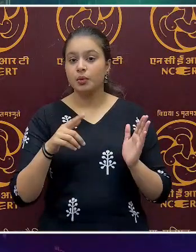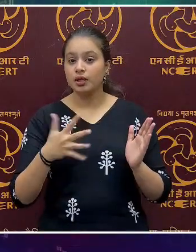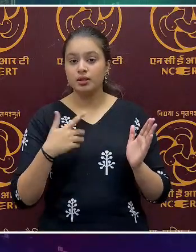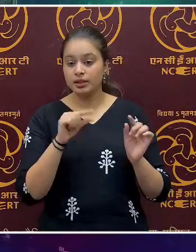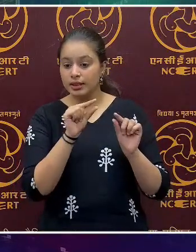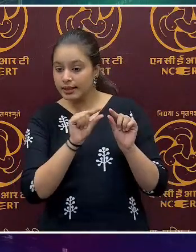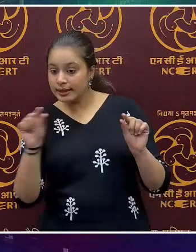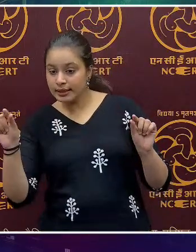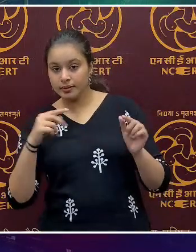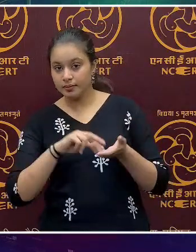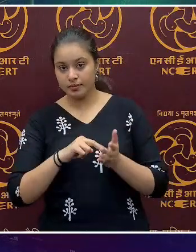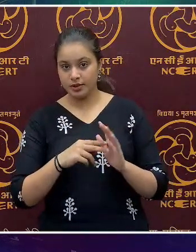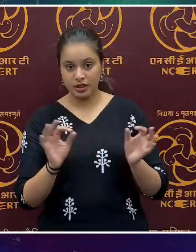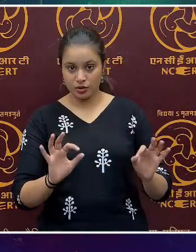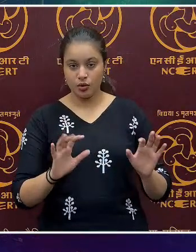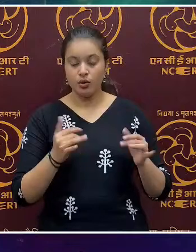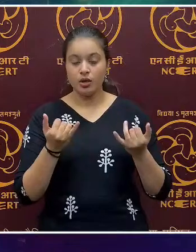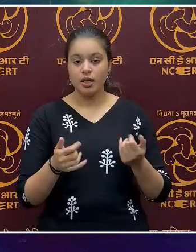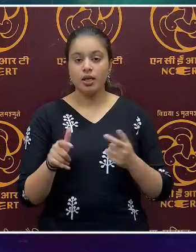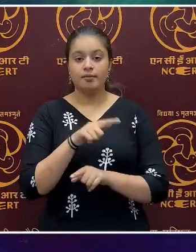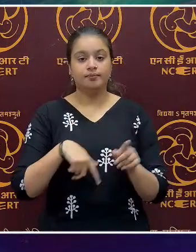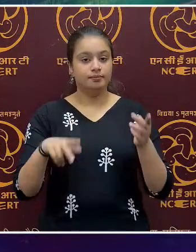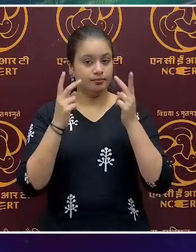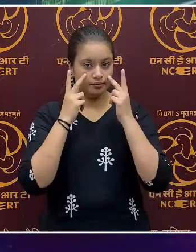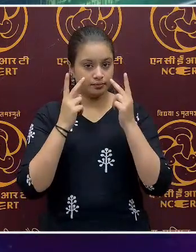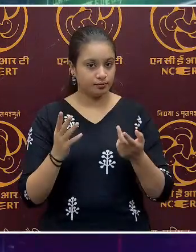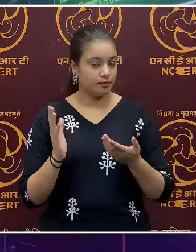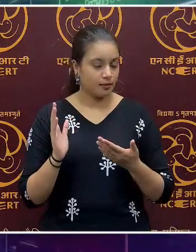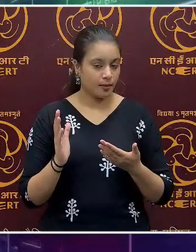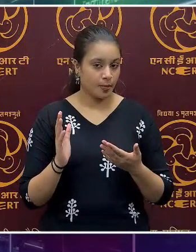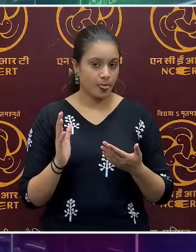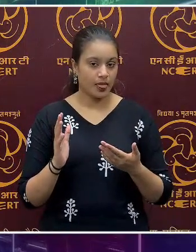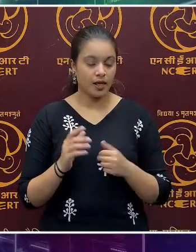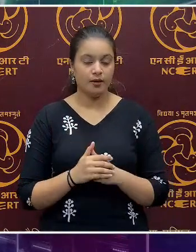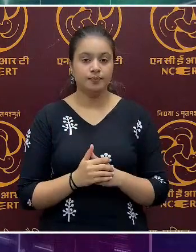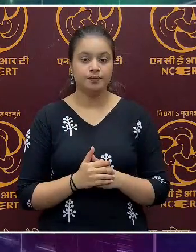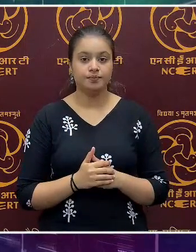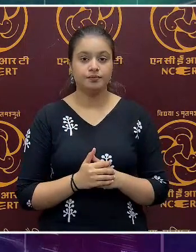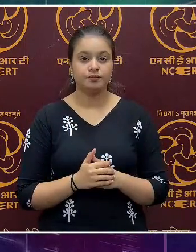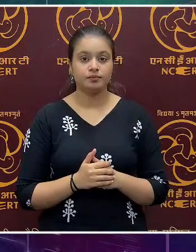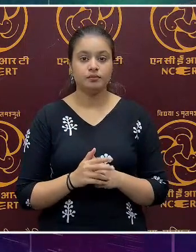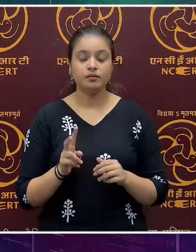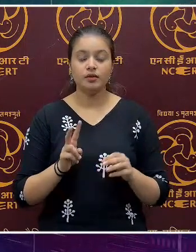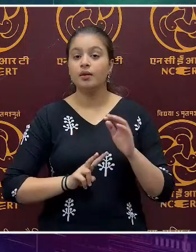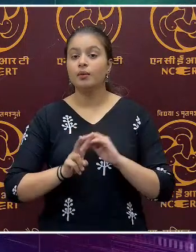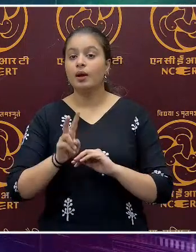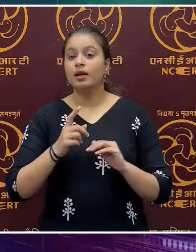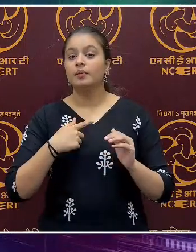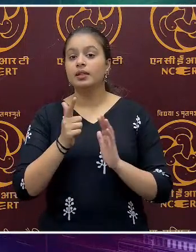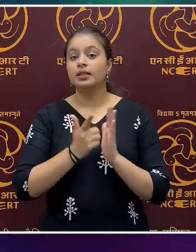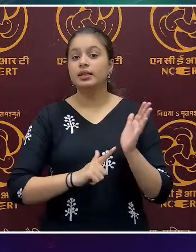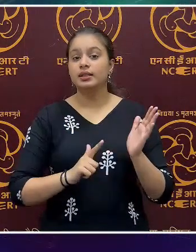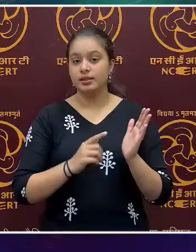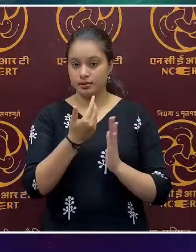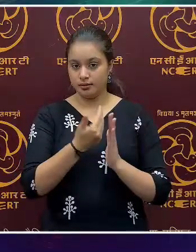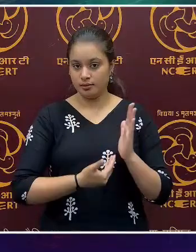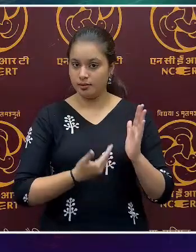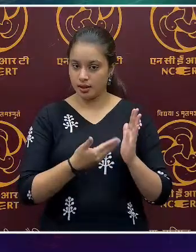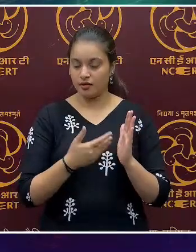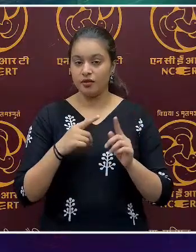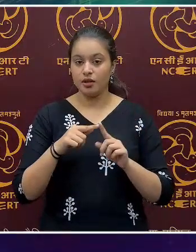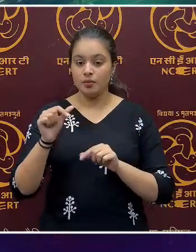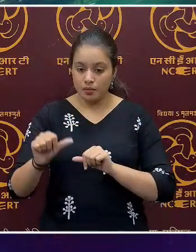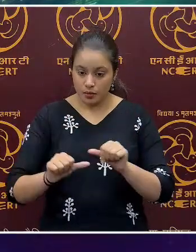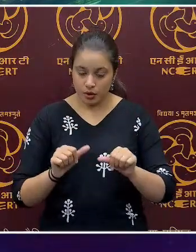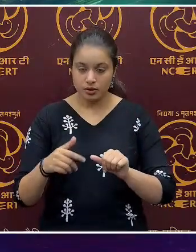line. So here you can see there is a variable that is num list. So it means in procedure